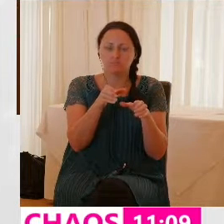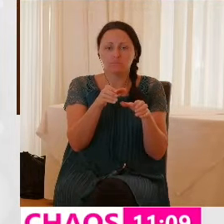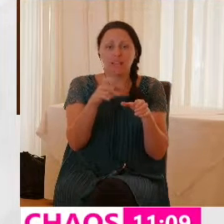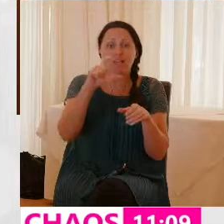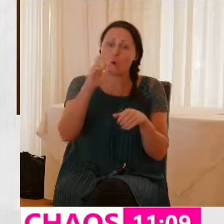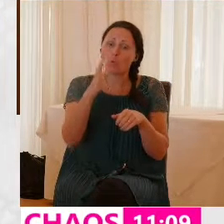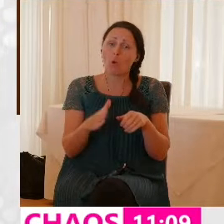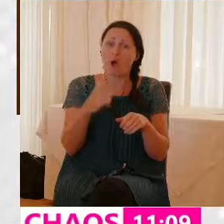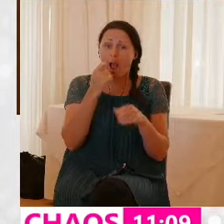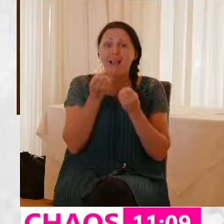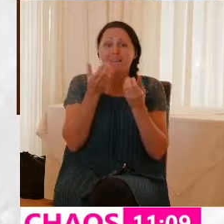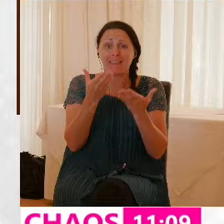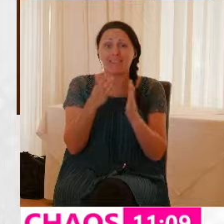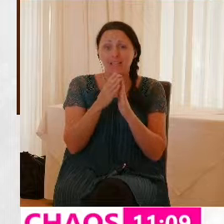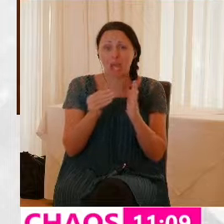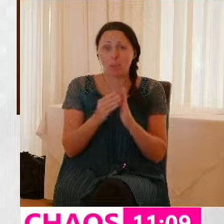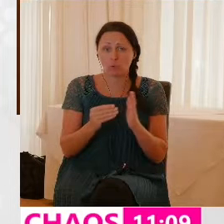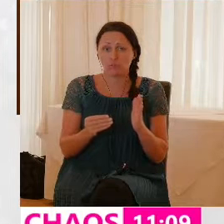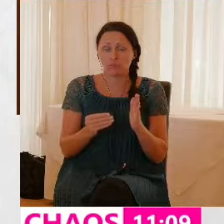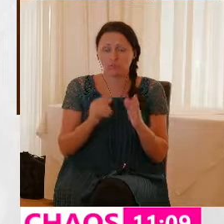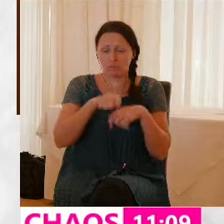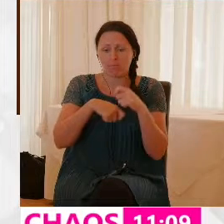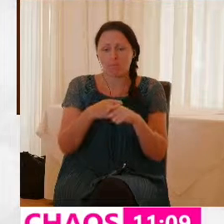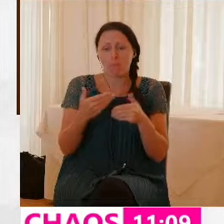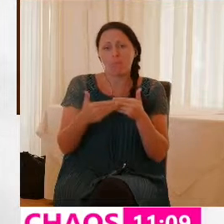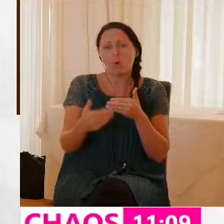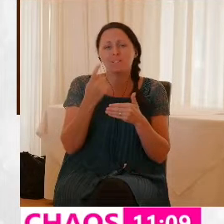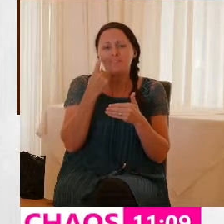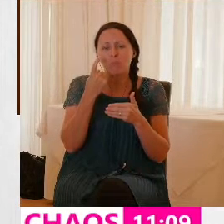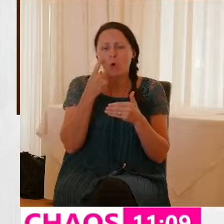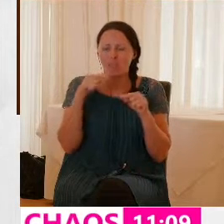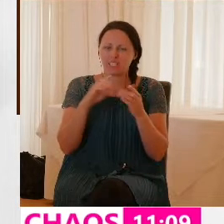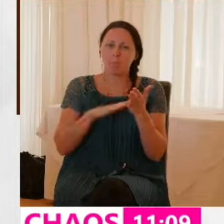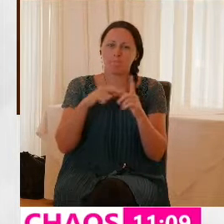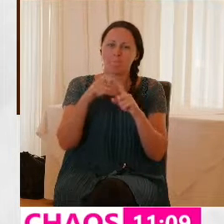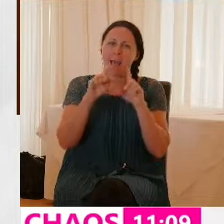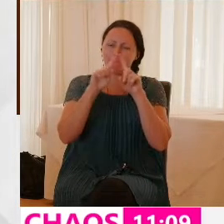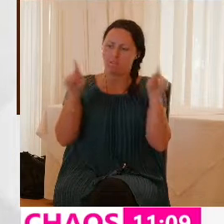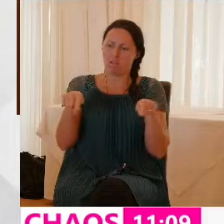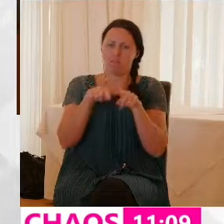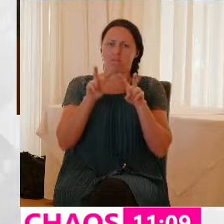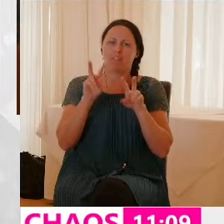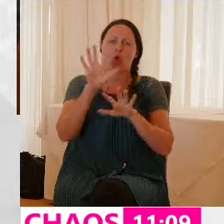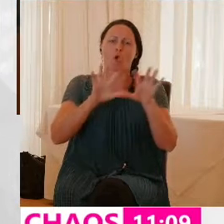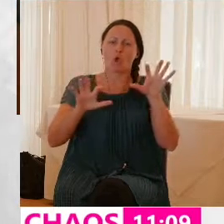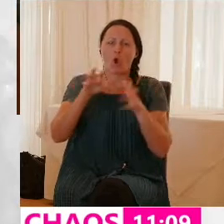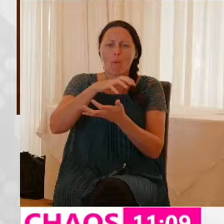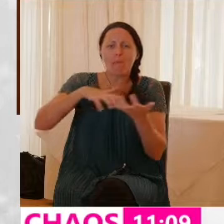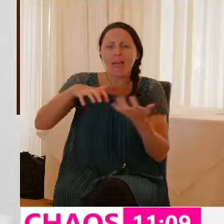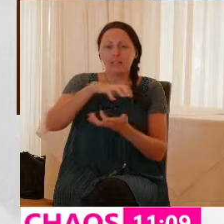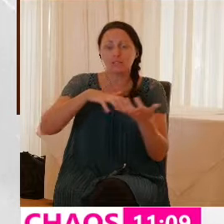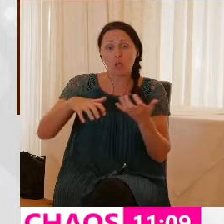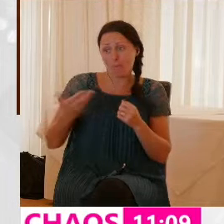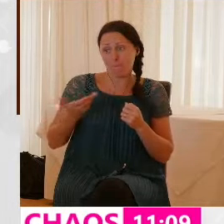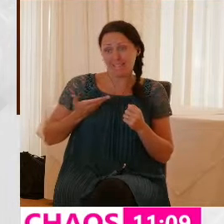of examples to simplify this complex map, but like one of the things that especially businesses were telling